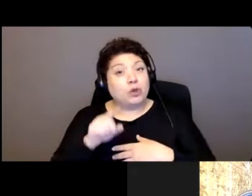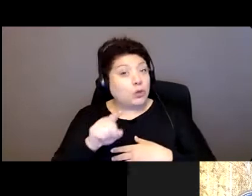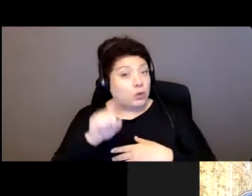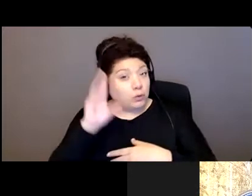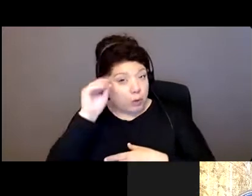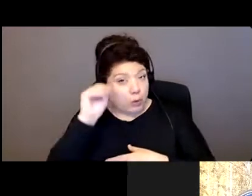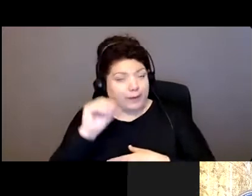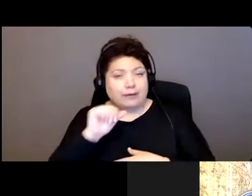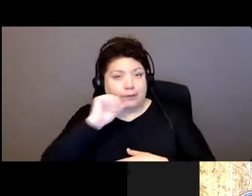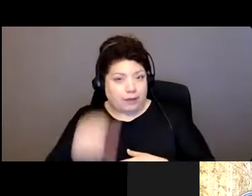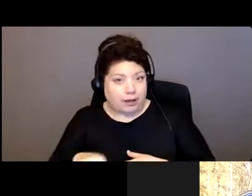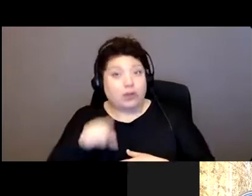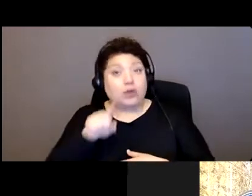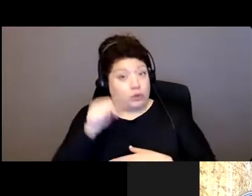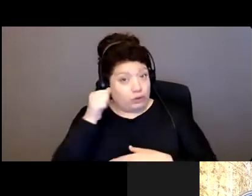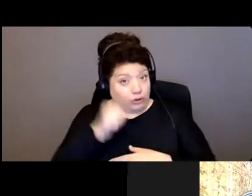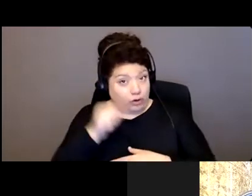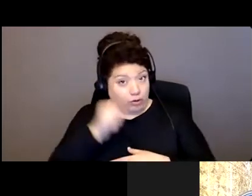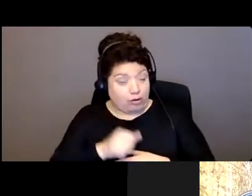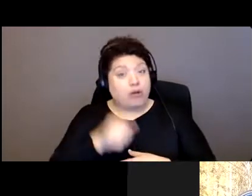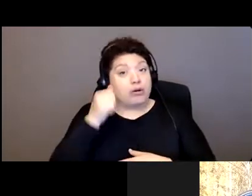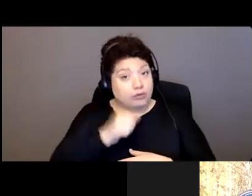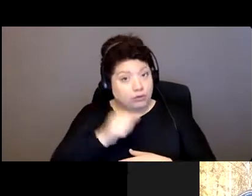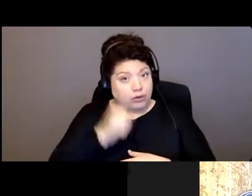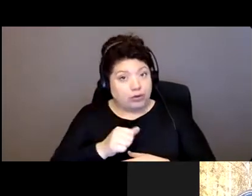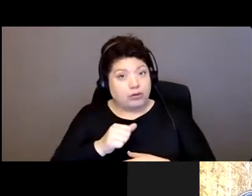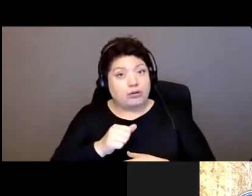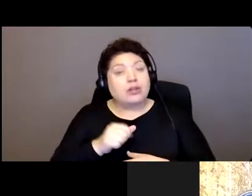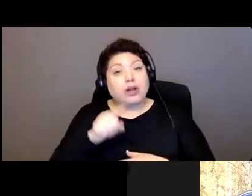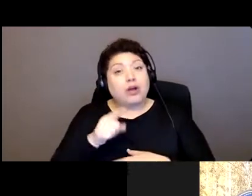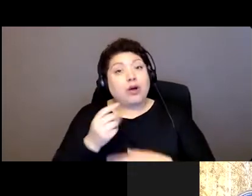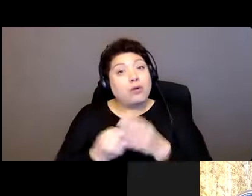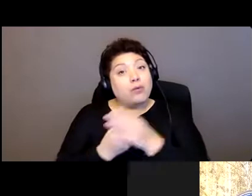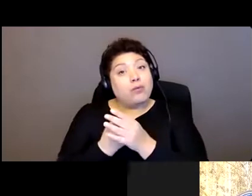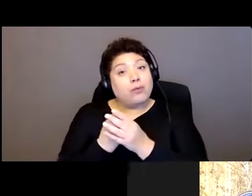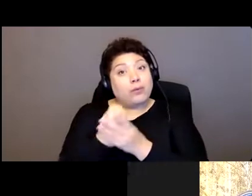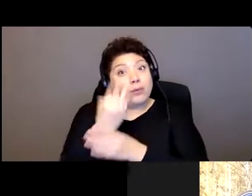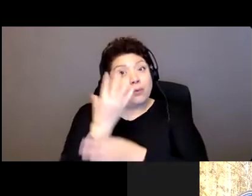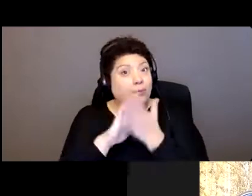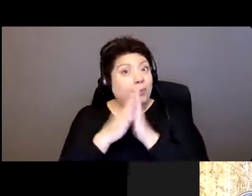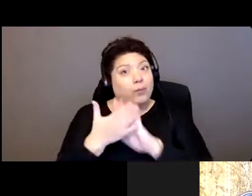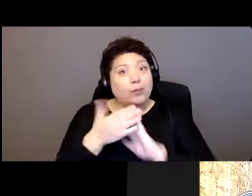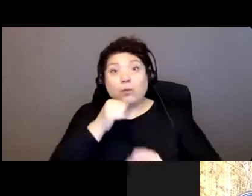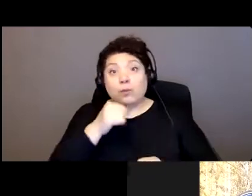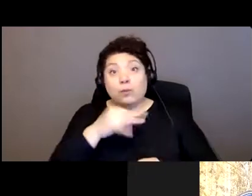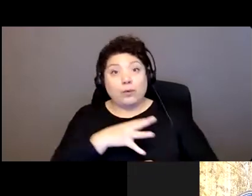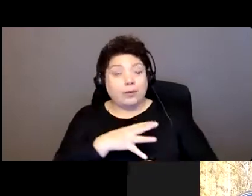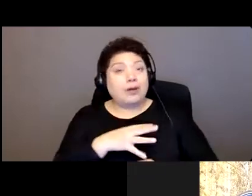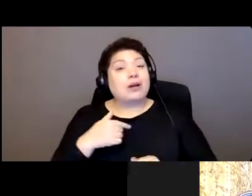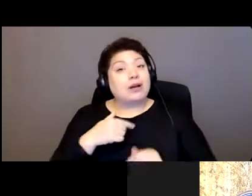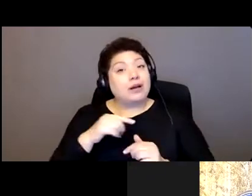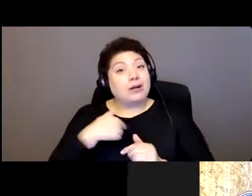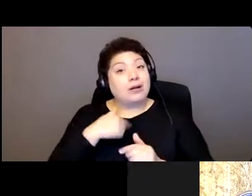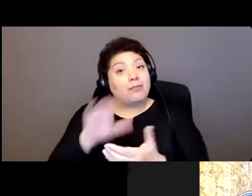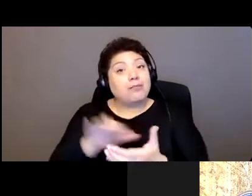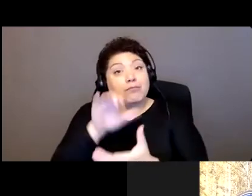and that I was a girl and that I was becoming a young woman, and that my marriage was going to be